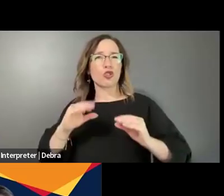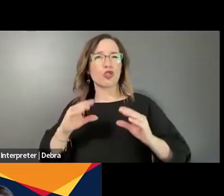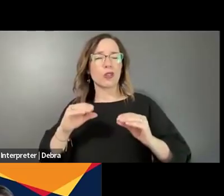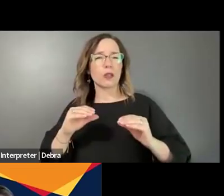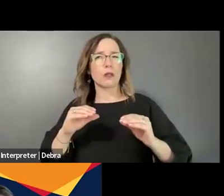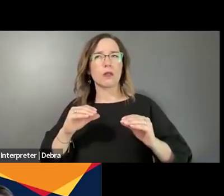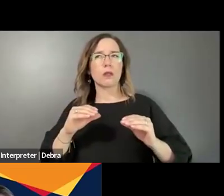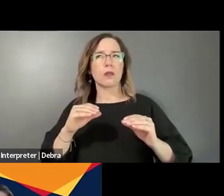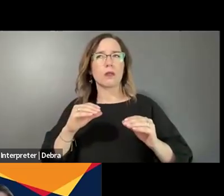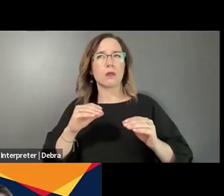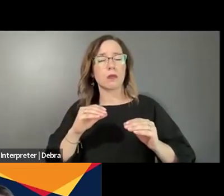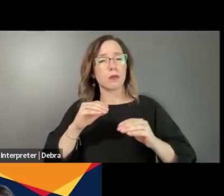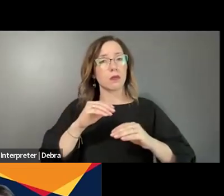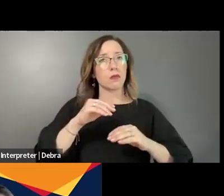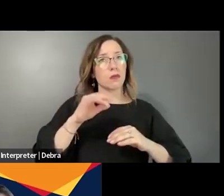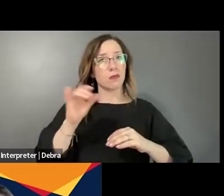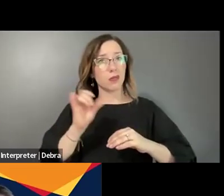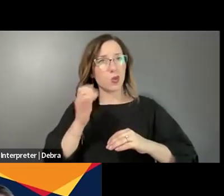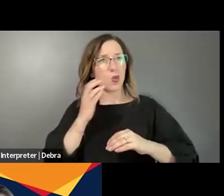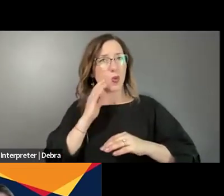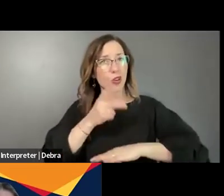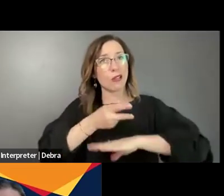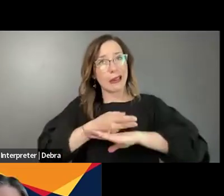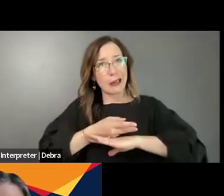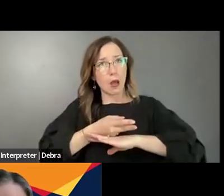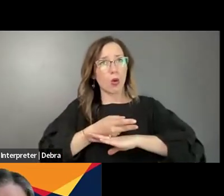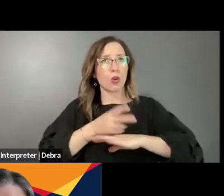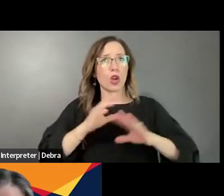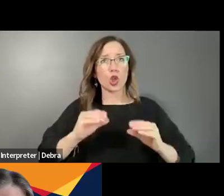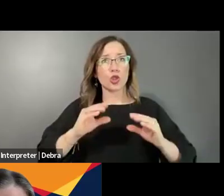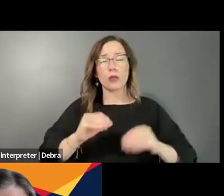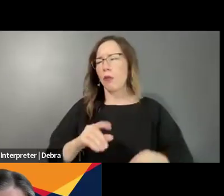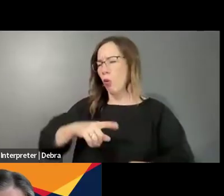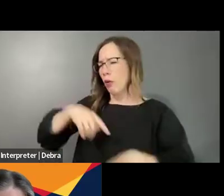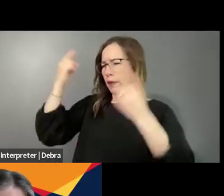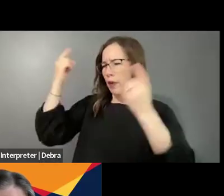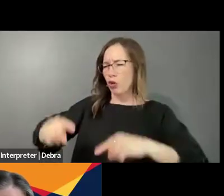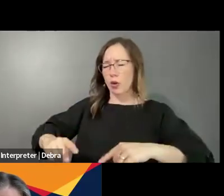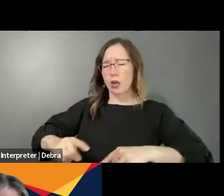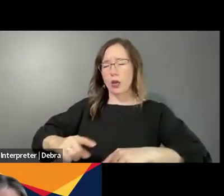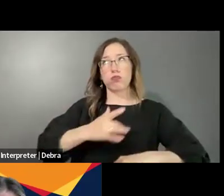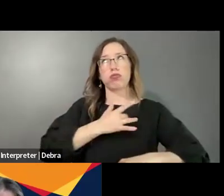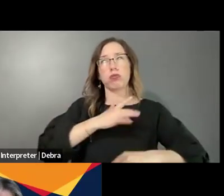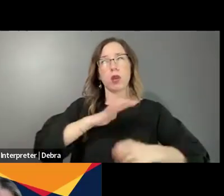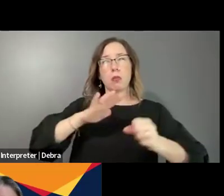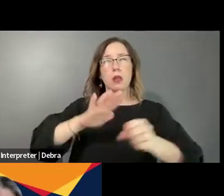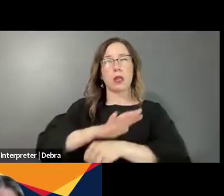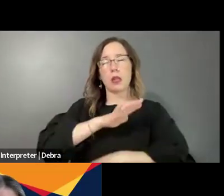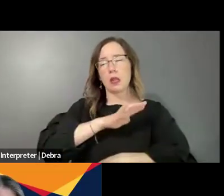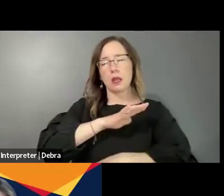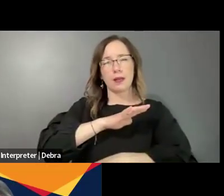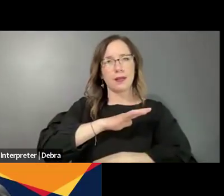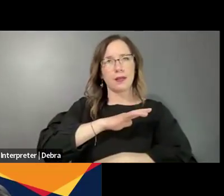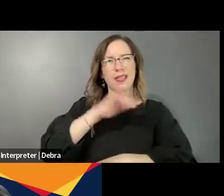certain areas when you are laying down. I have to agree with you that wholeheartedly. That is one of Yeah.